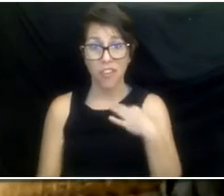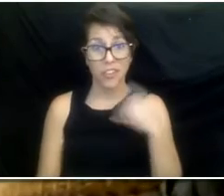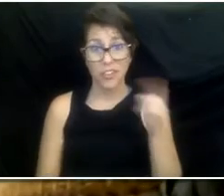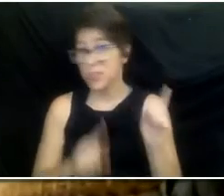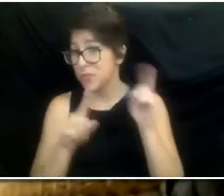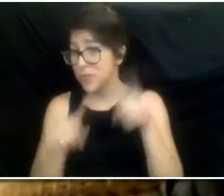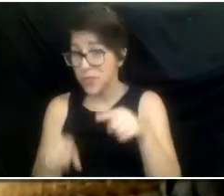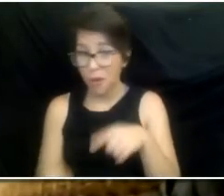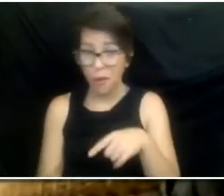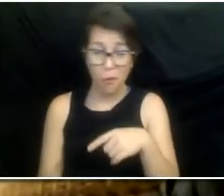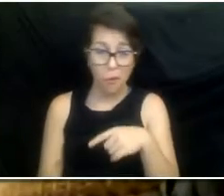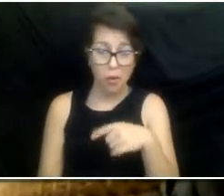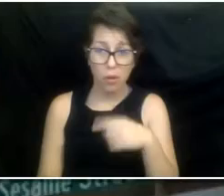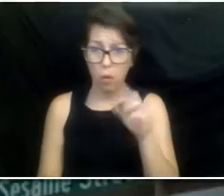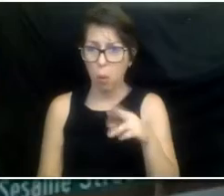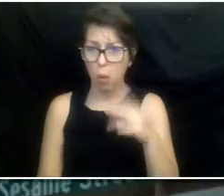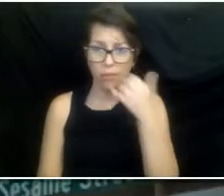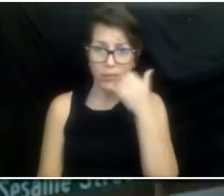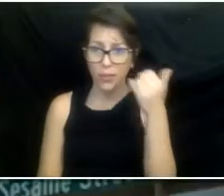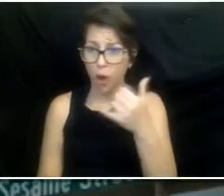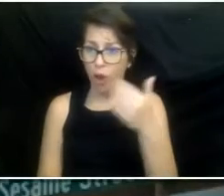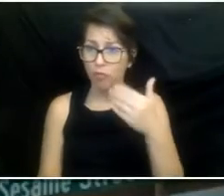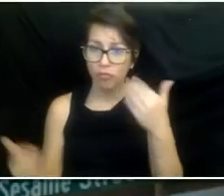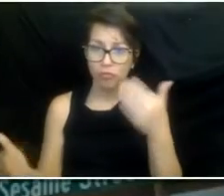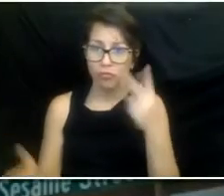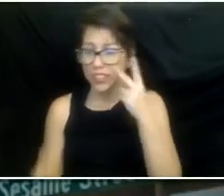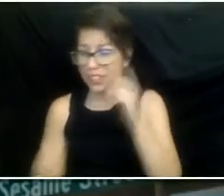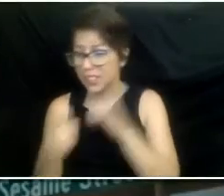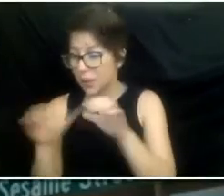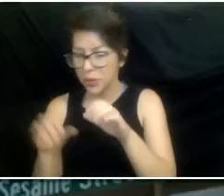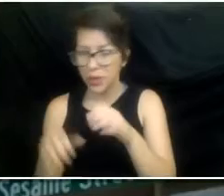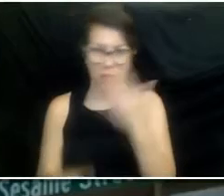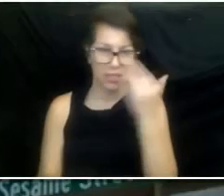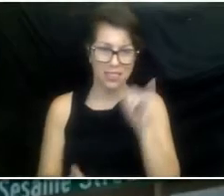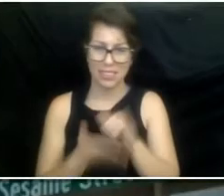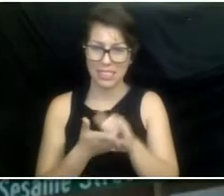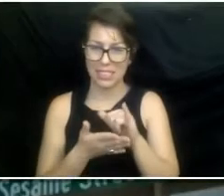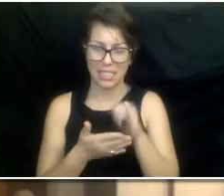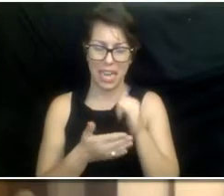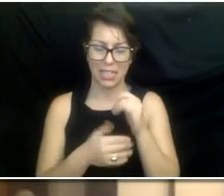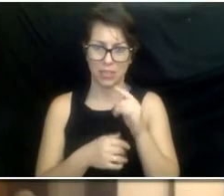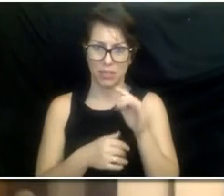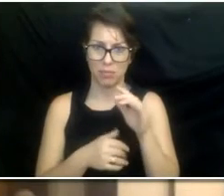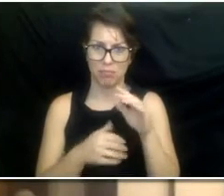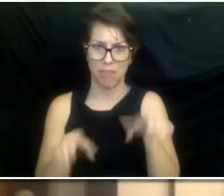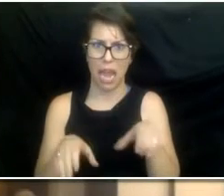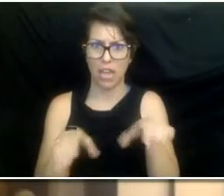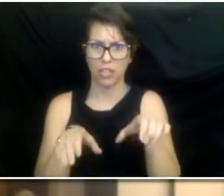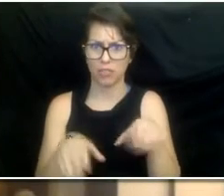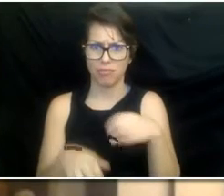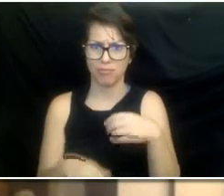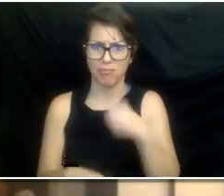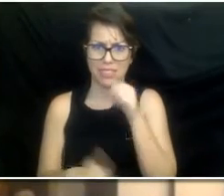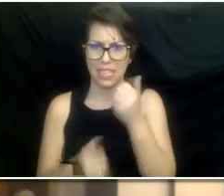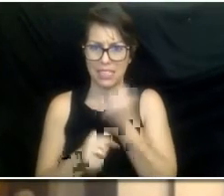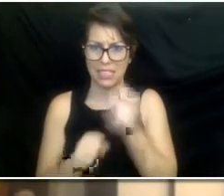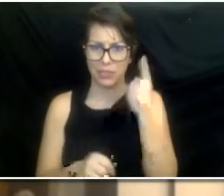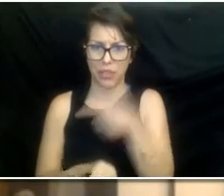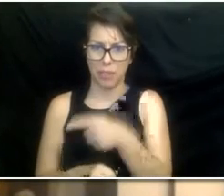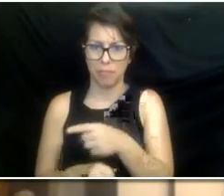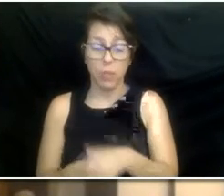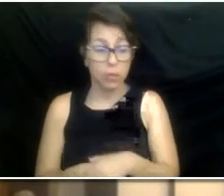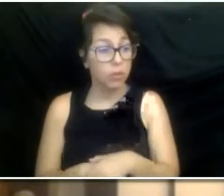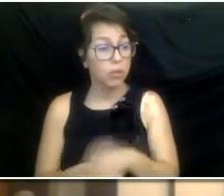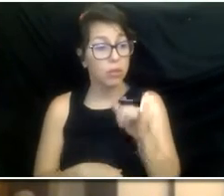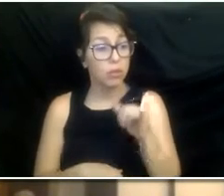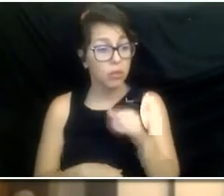work thank you very much thank you council member lansman let's continue thank you Miss Tesa um I will now move